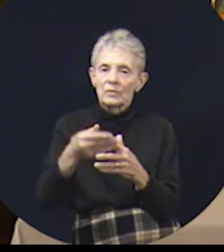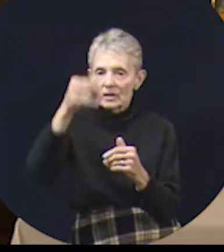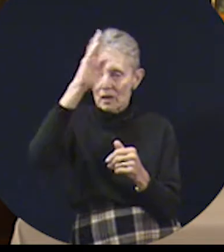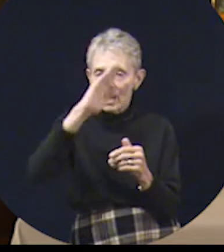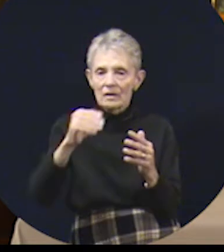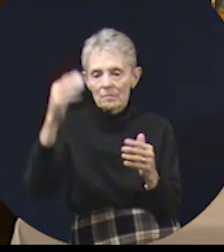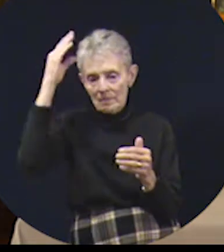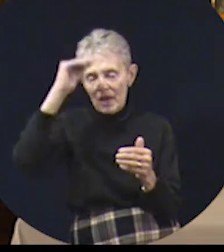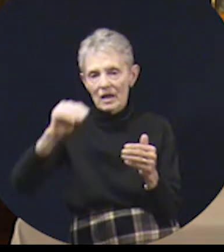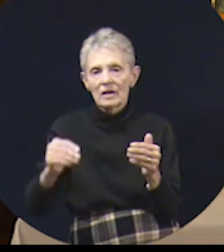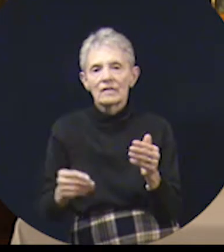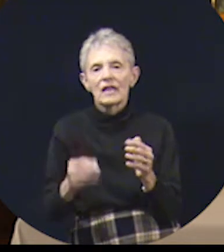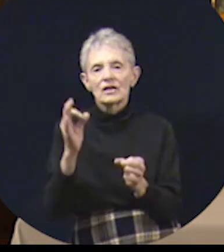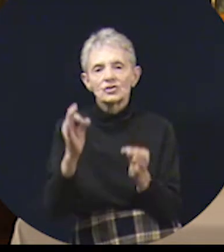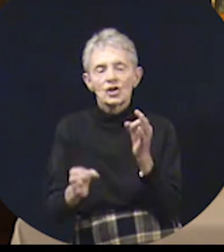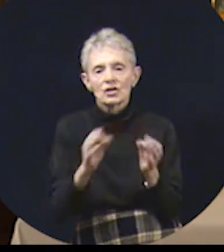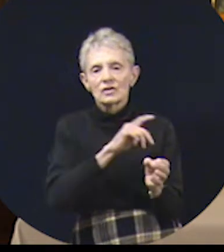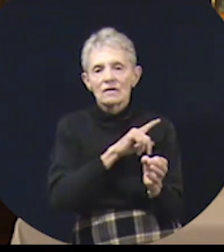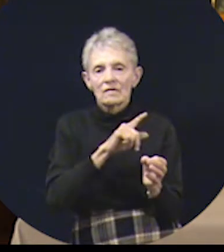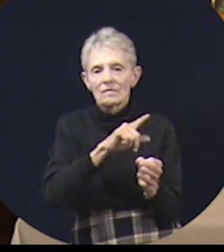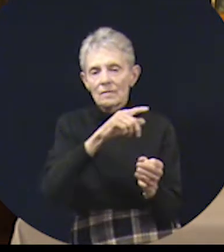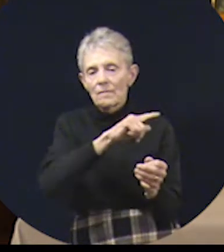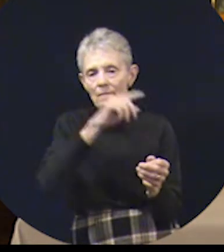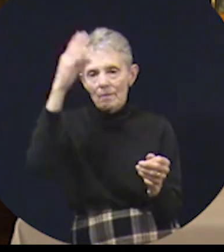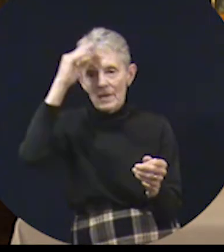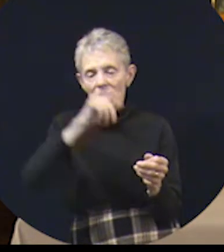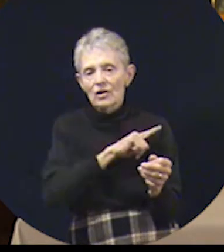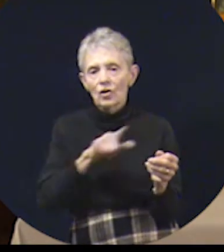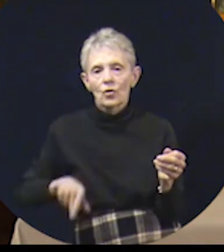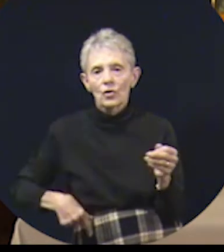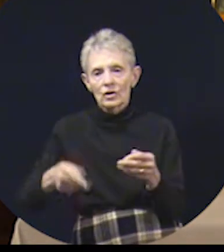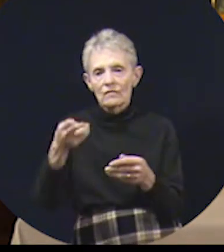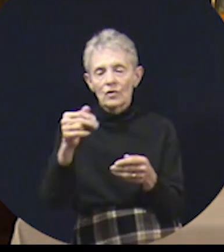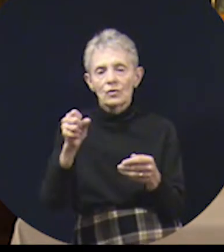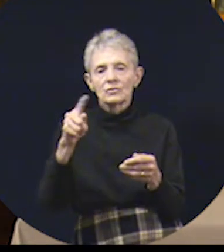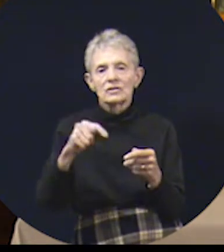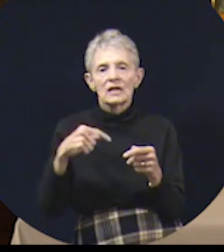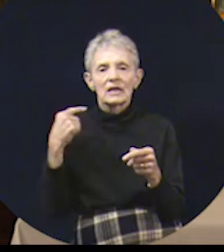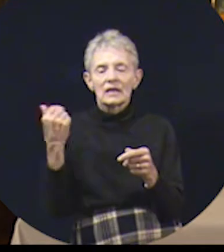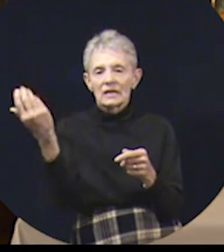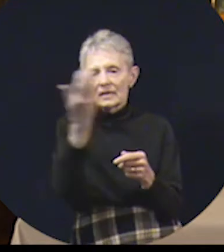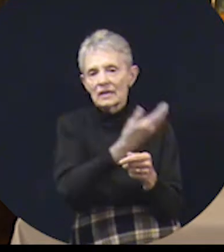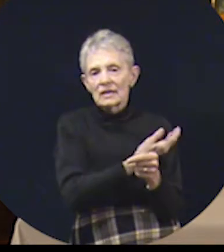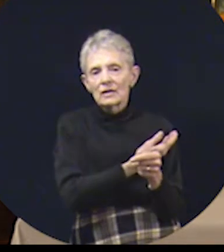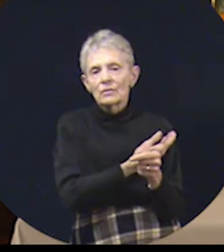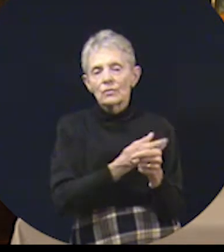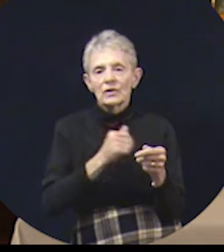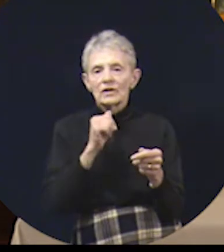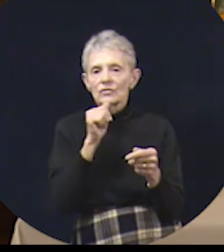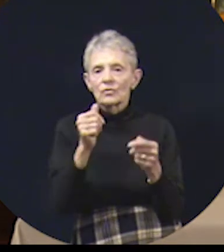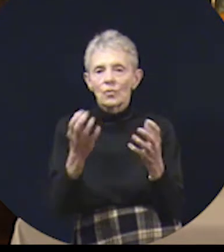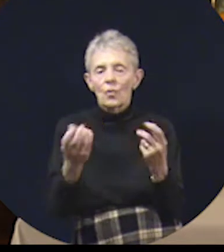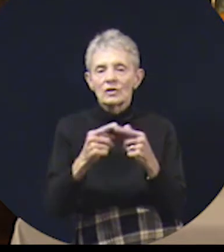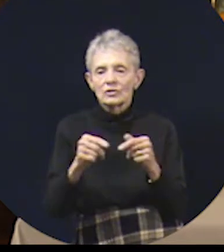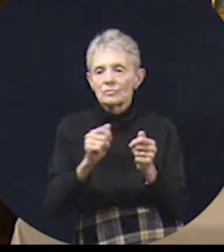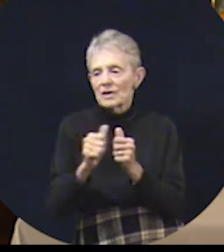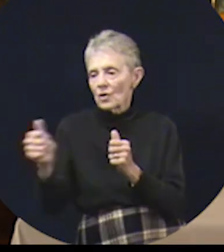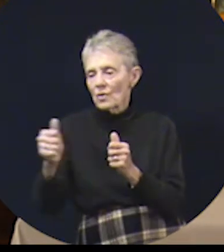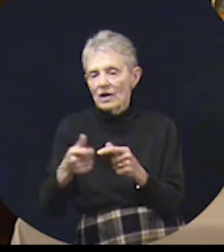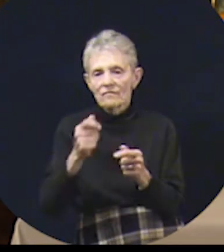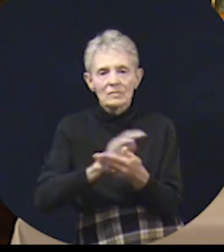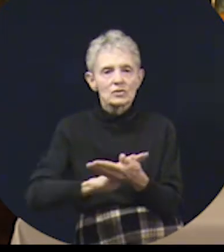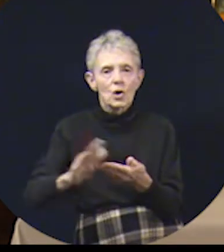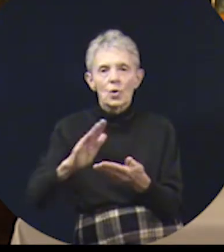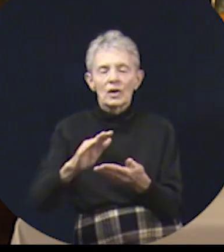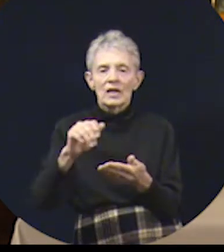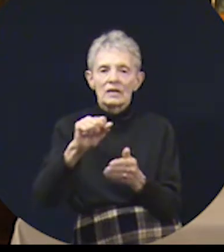of the world and the Lord of hosts, he ascended not to distance himself from our lowly state, but that